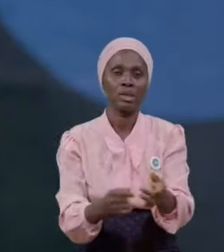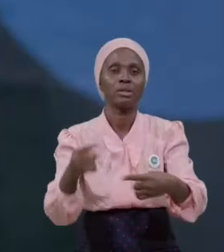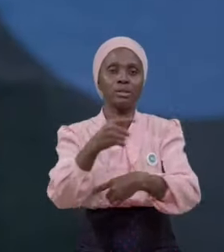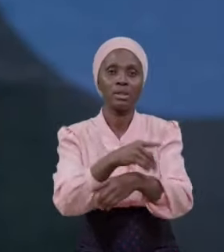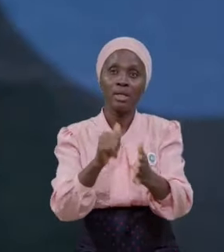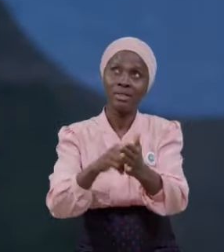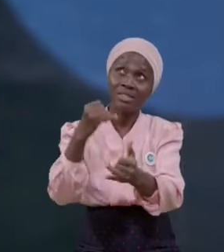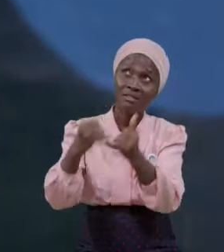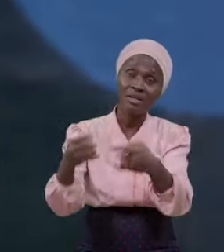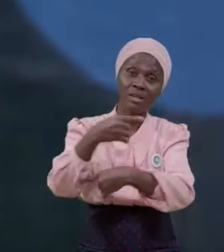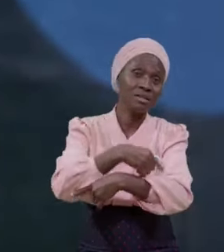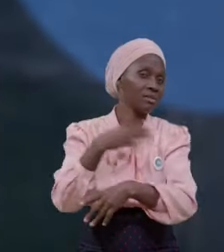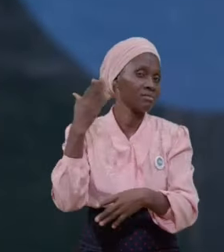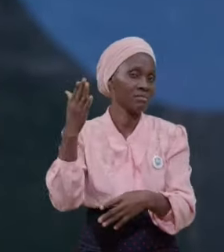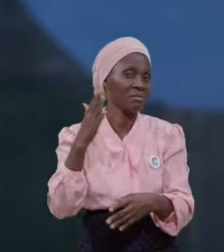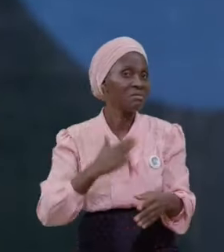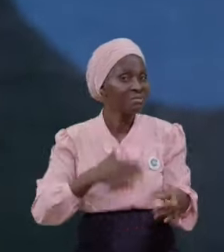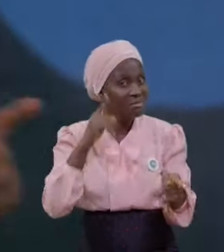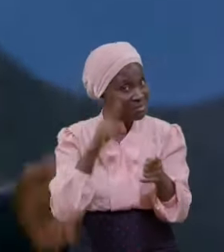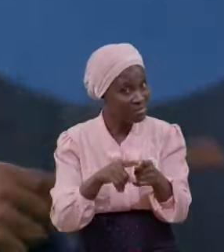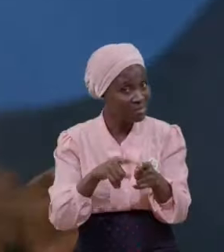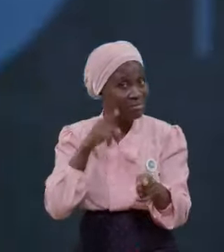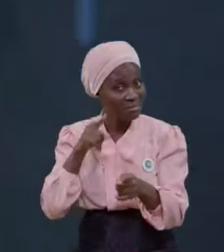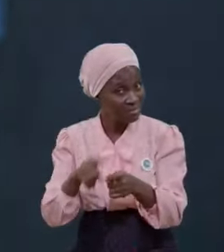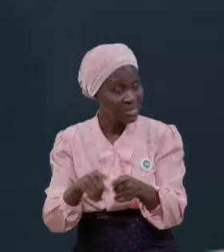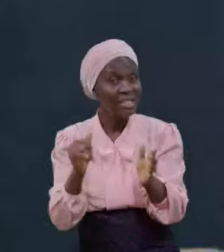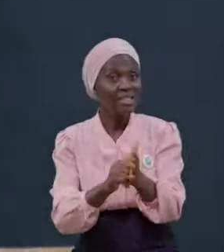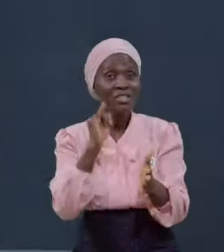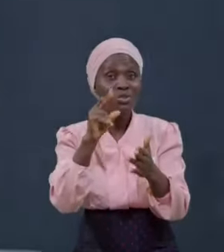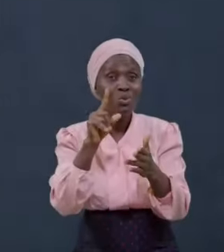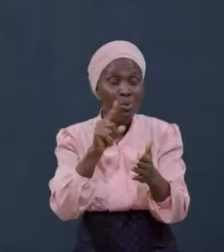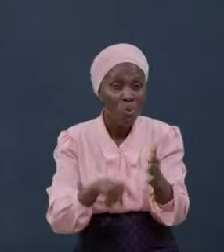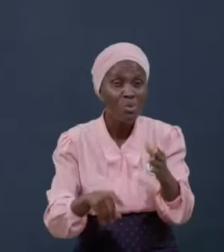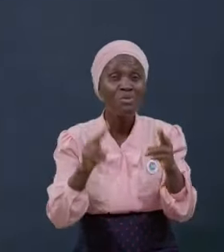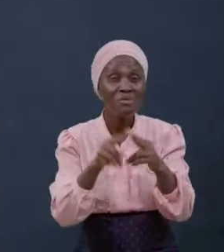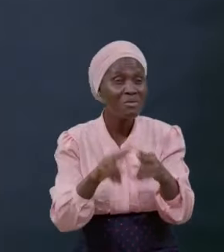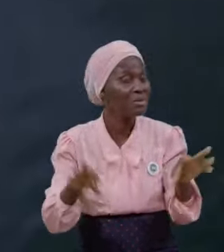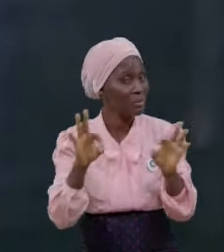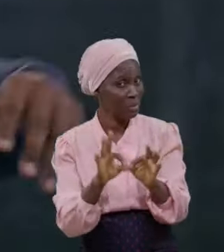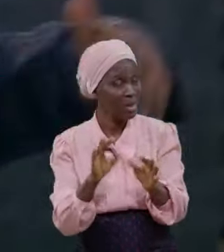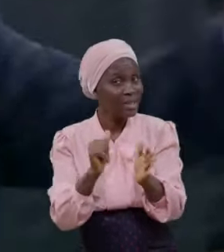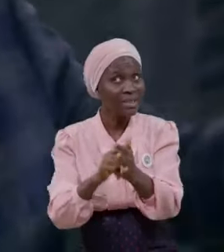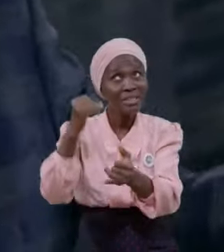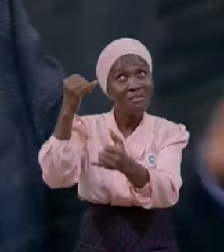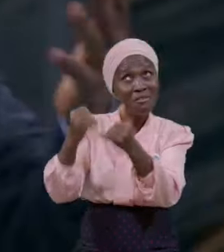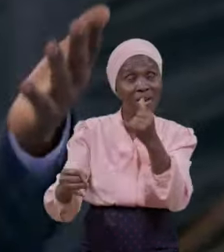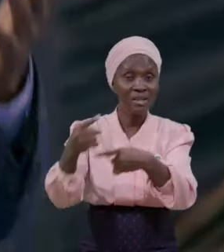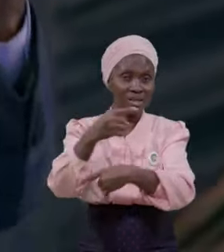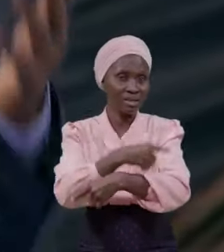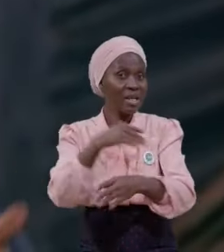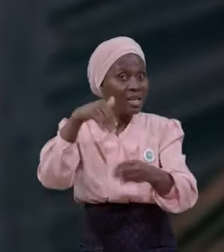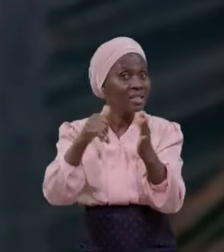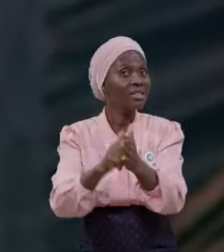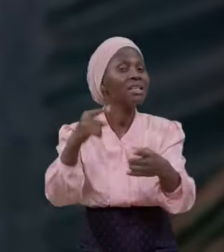what matters. Final day. In that day, anybody can call any other person,